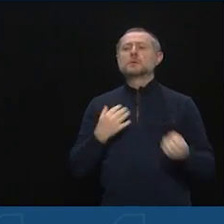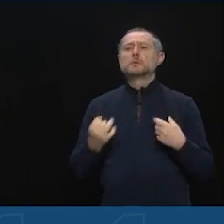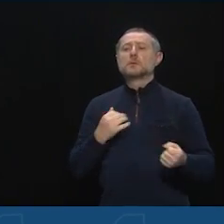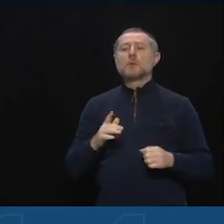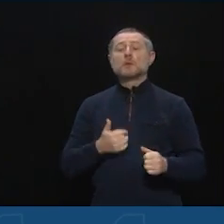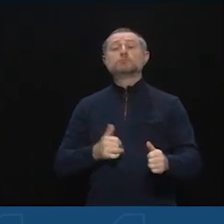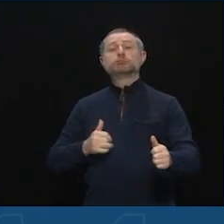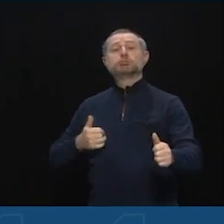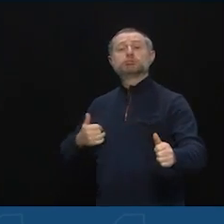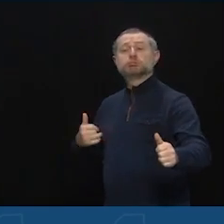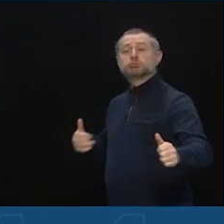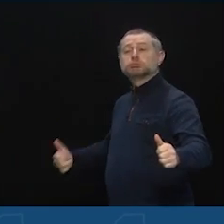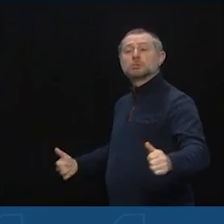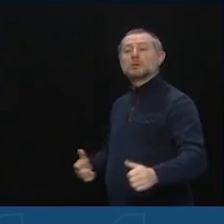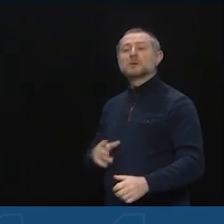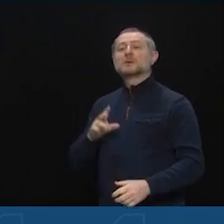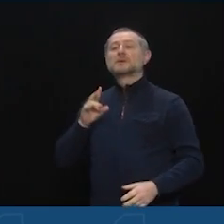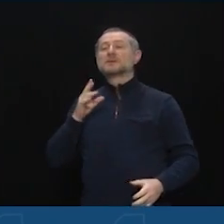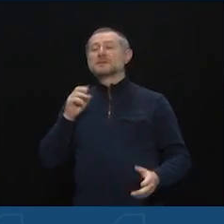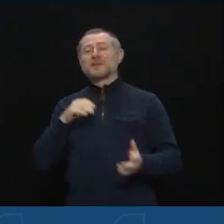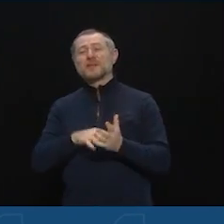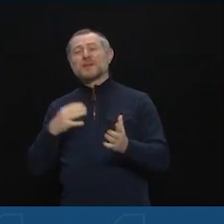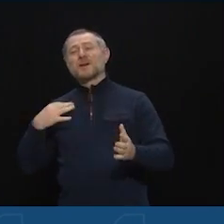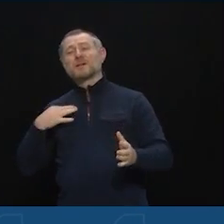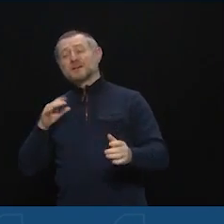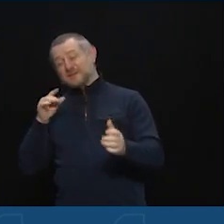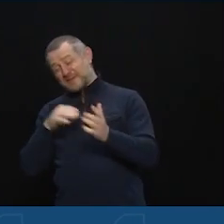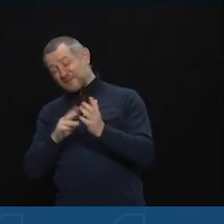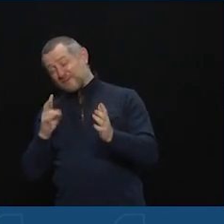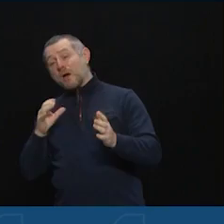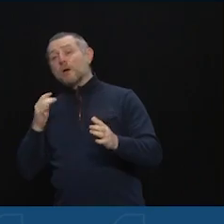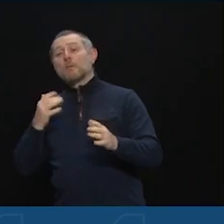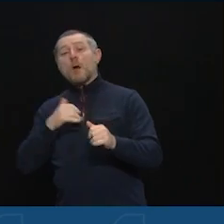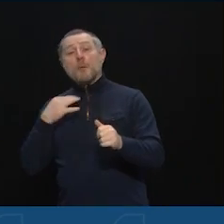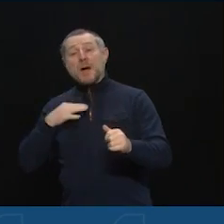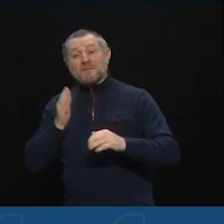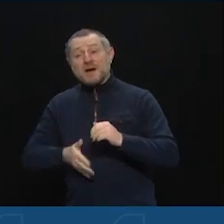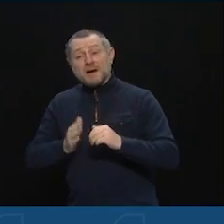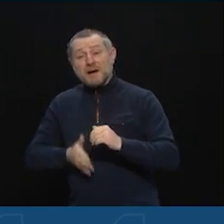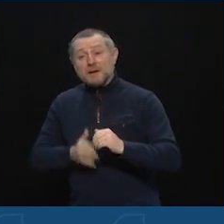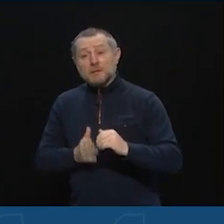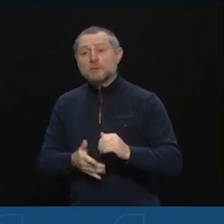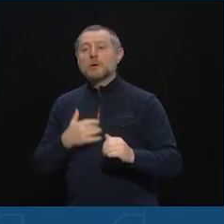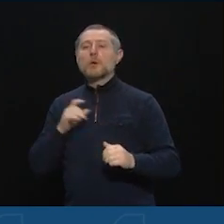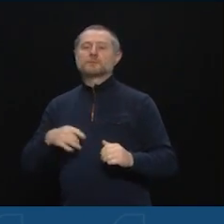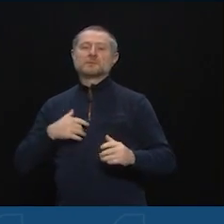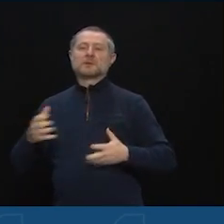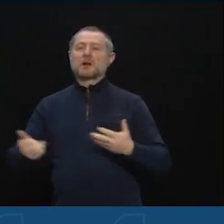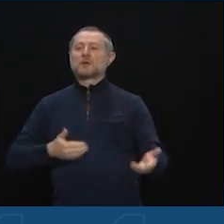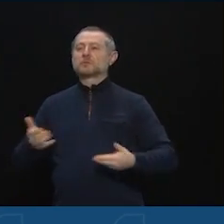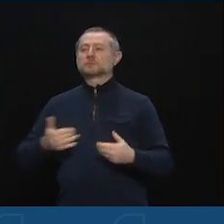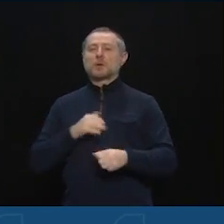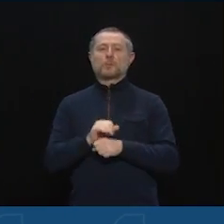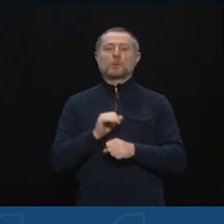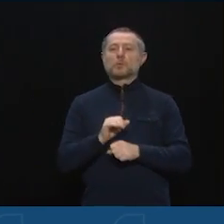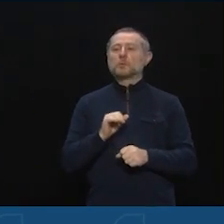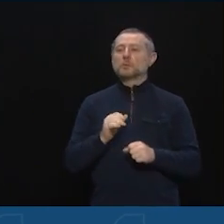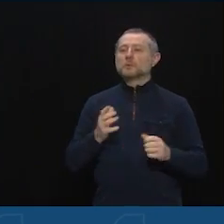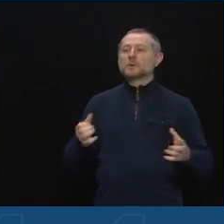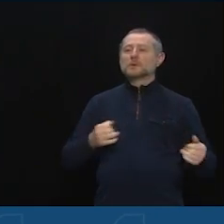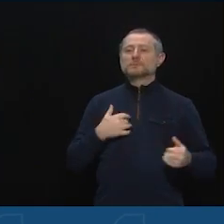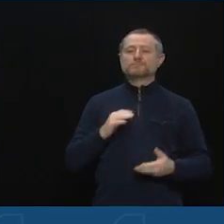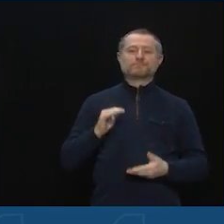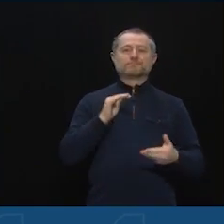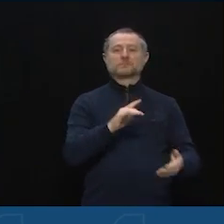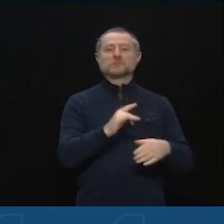3,700 applications, and that's something we're going to deal with right now, and that is mean hiring more people, giving them the resources that they've been asking